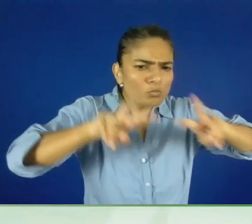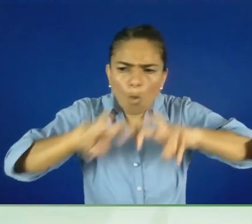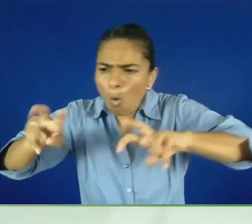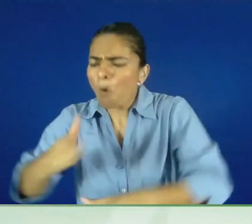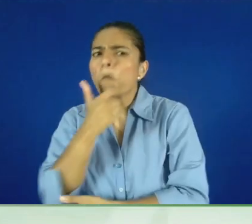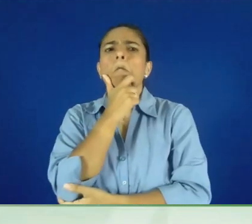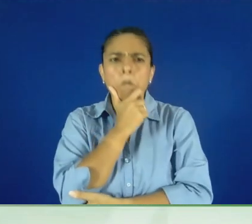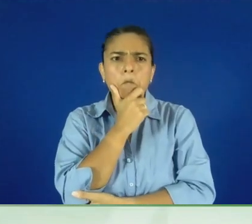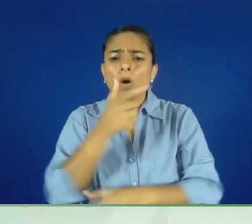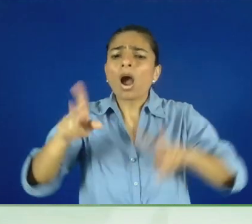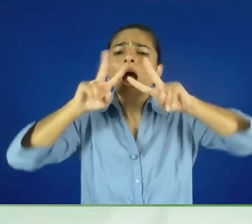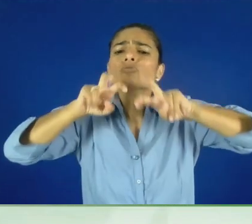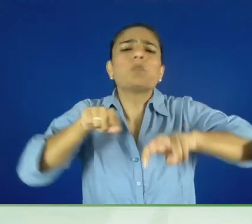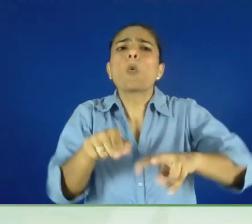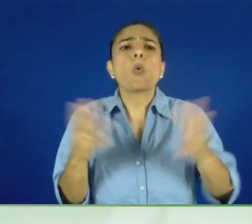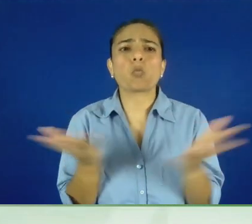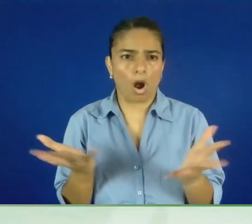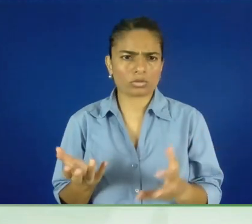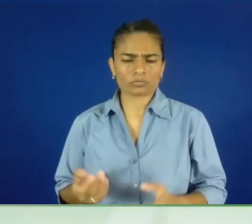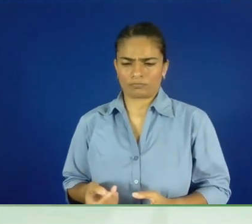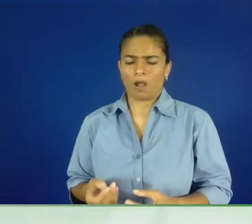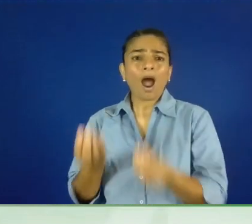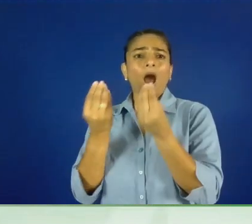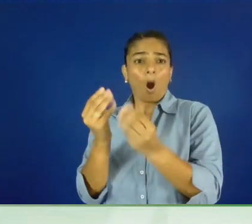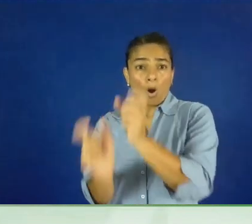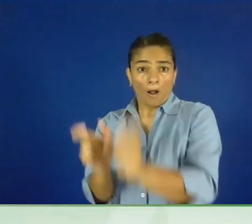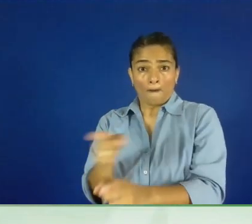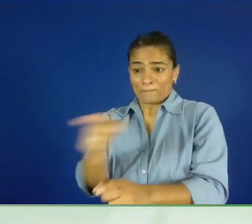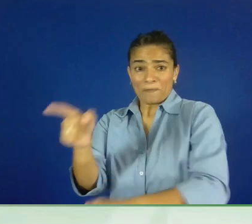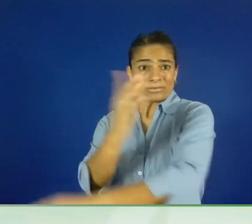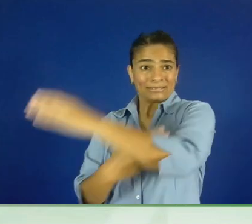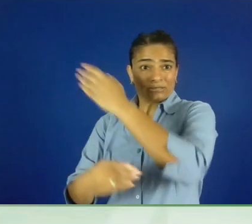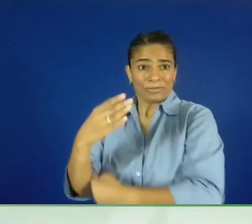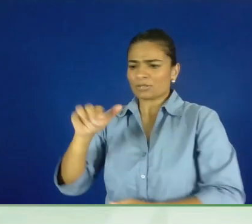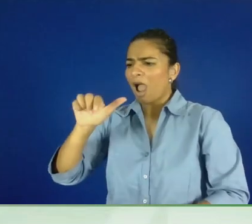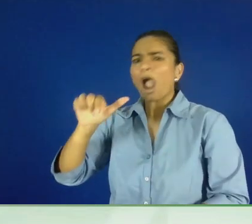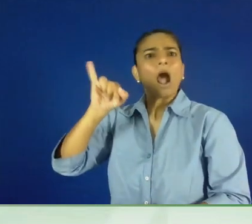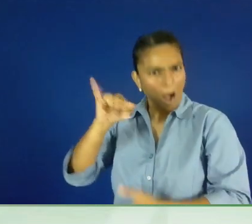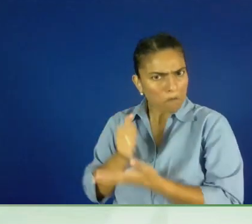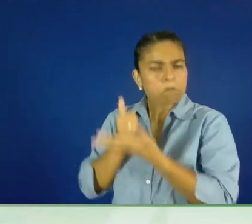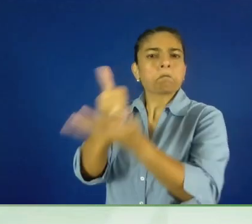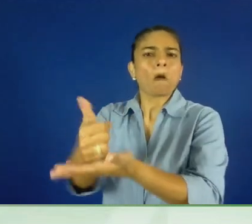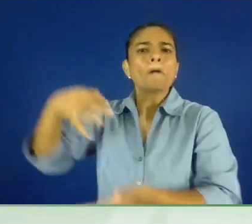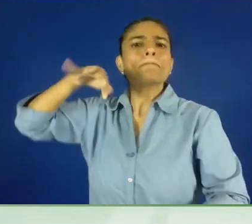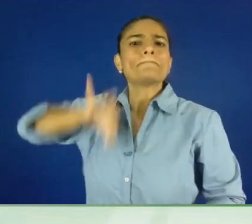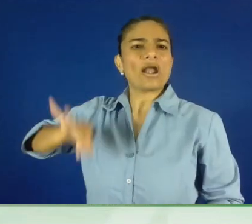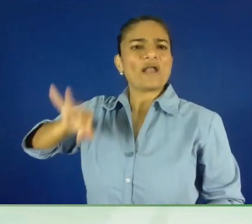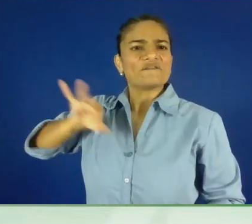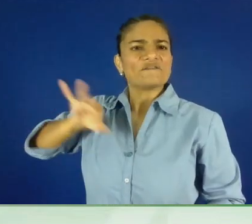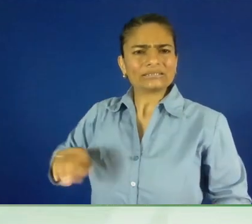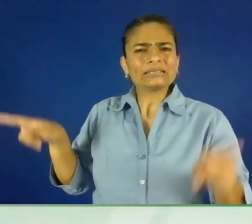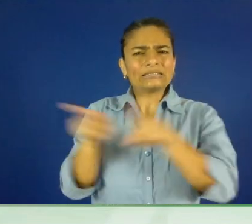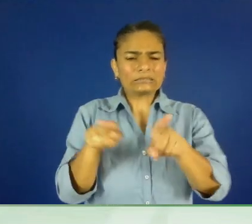in the field, and very importantly, to think about how we address those risks. So that provides a sort of